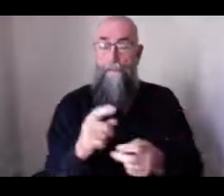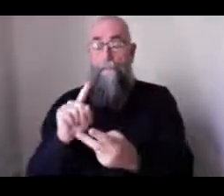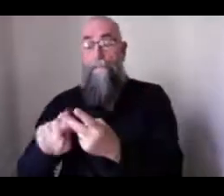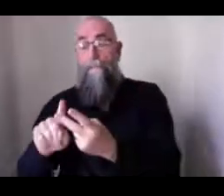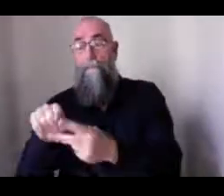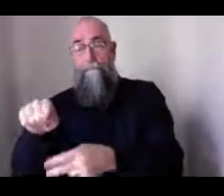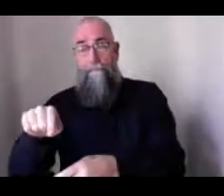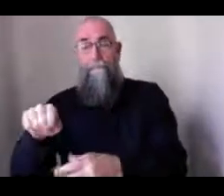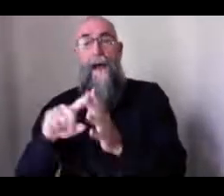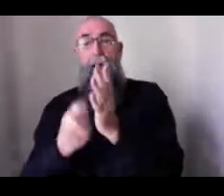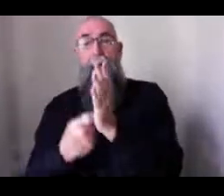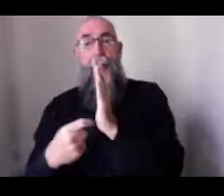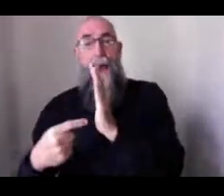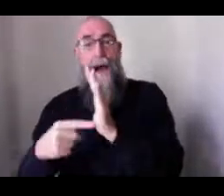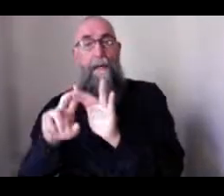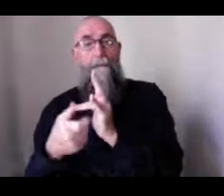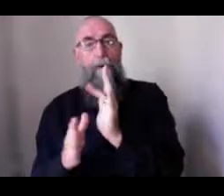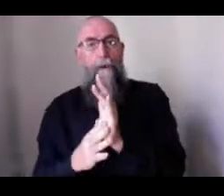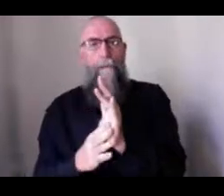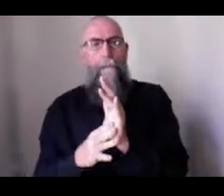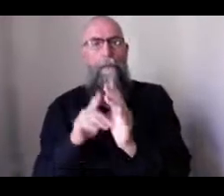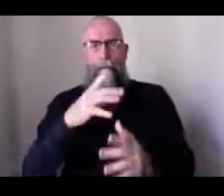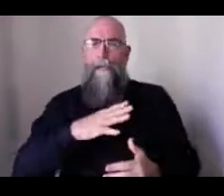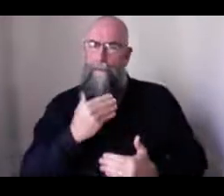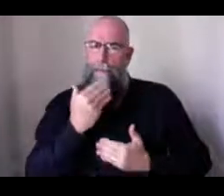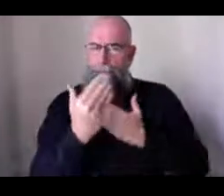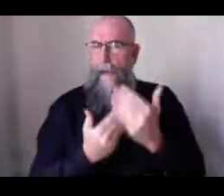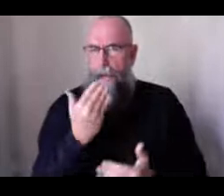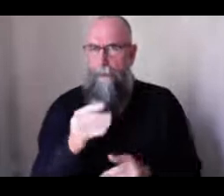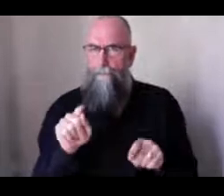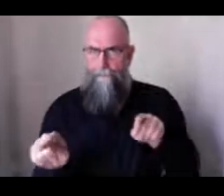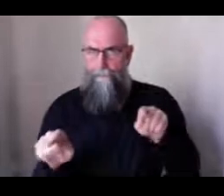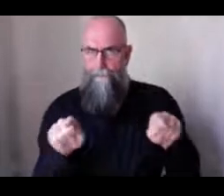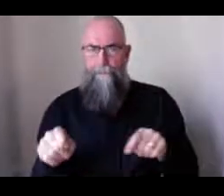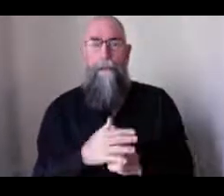address. Next slide, please.